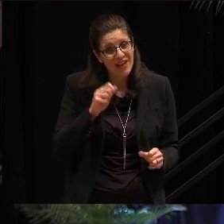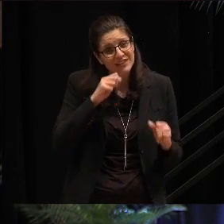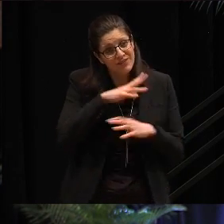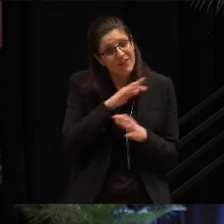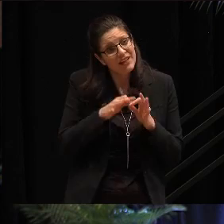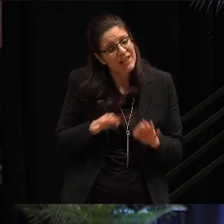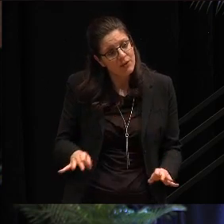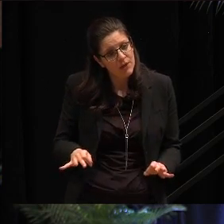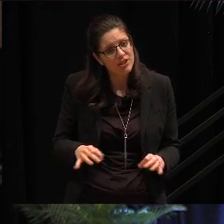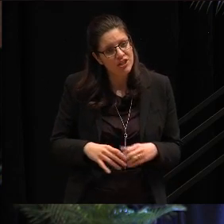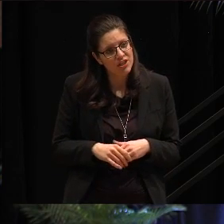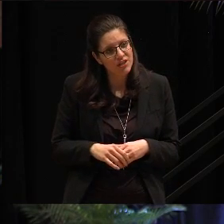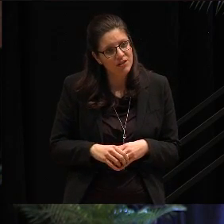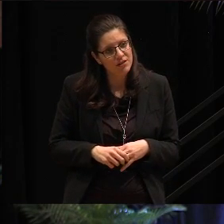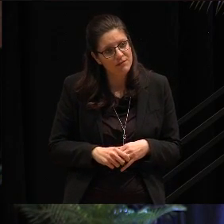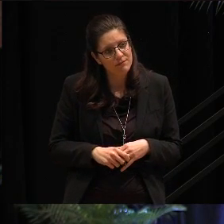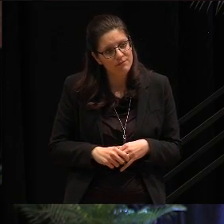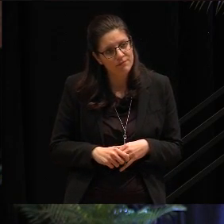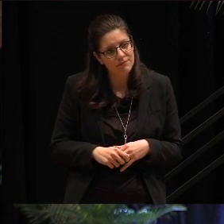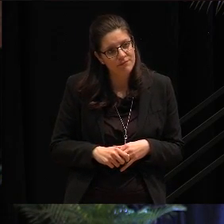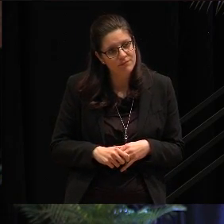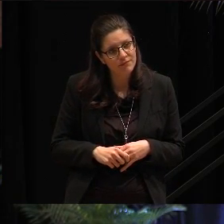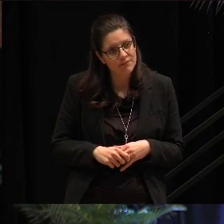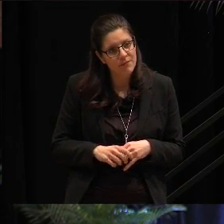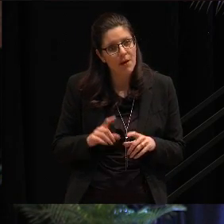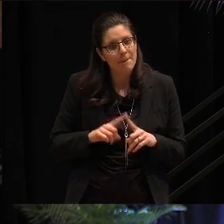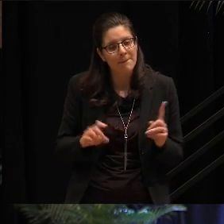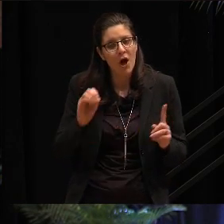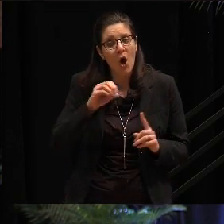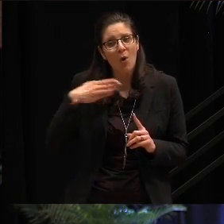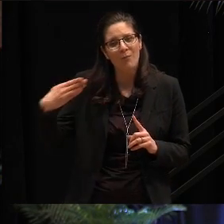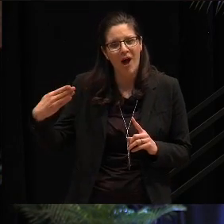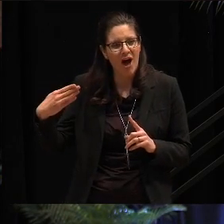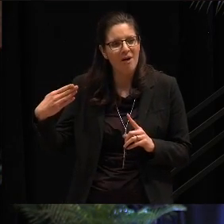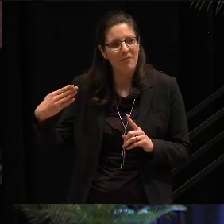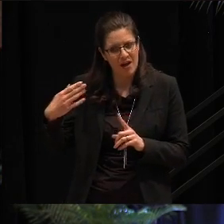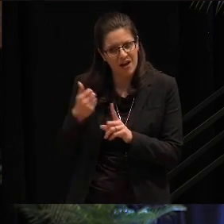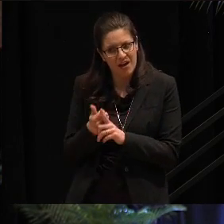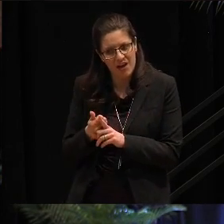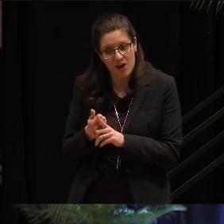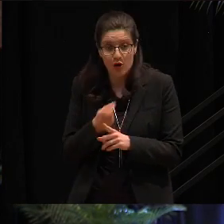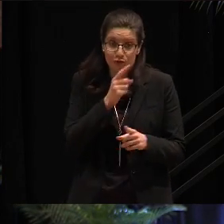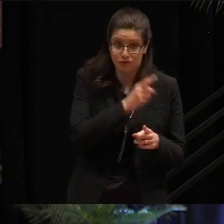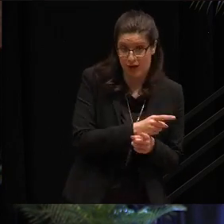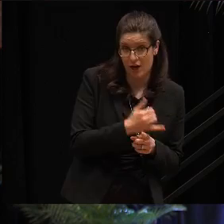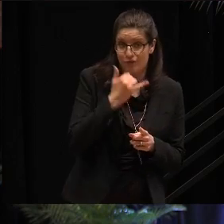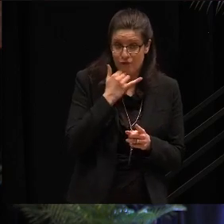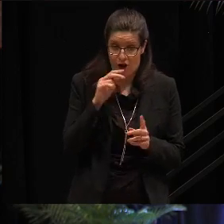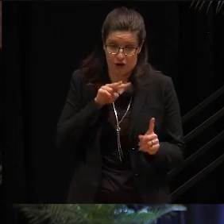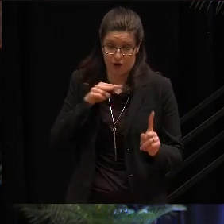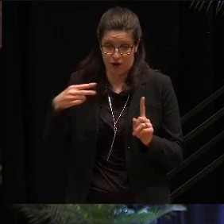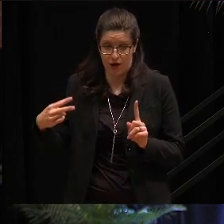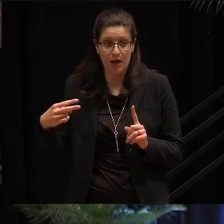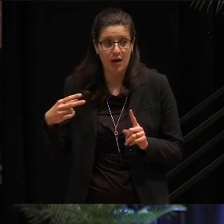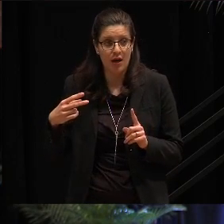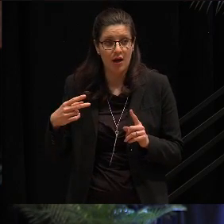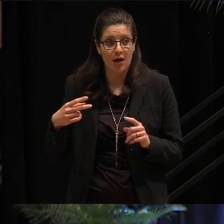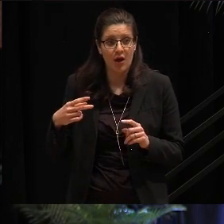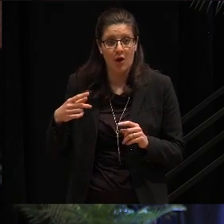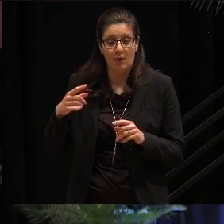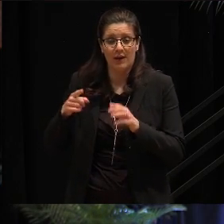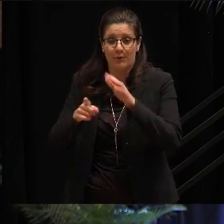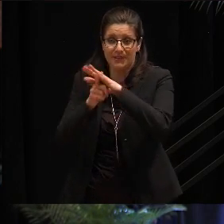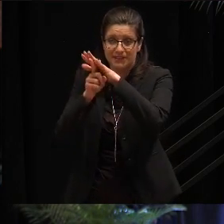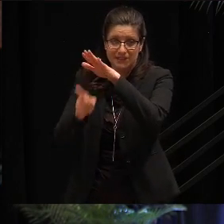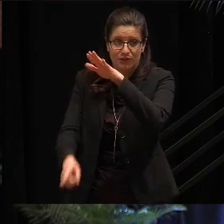right, listen, but please. So when Barack Obama, though, for example, if we're talking about right and wrong, when he was carrying out drone strikes and